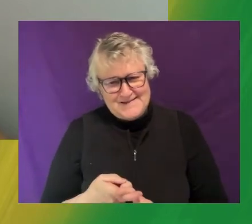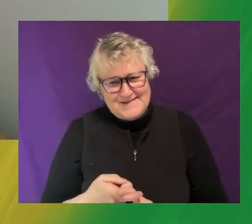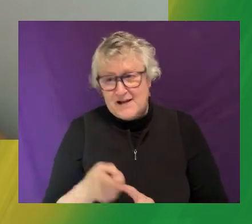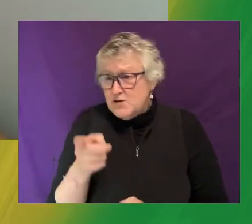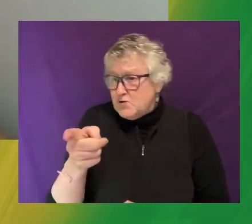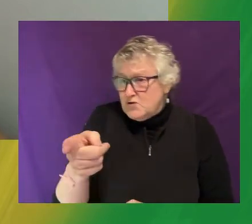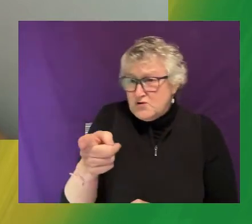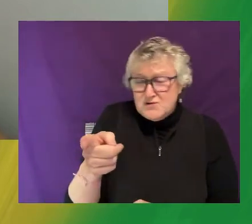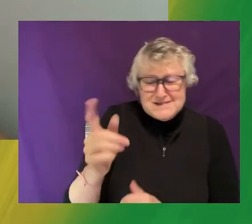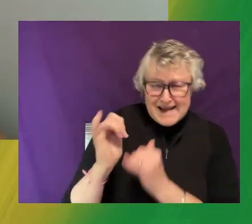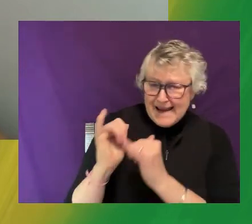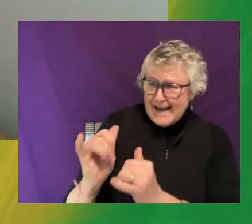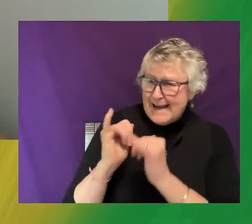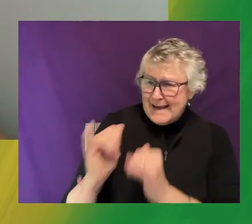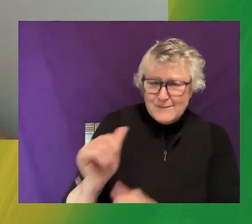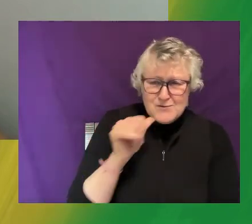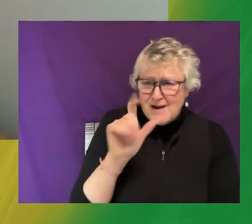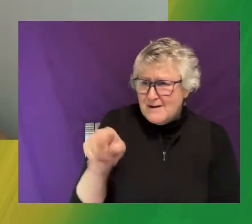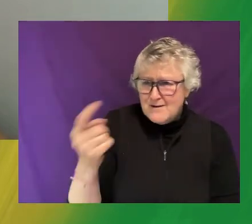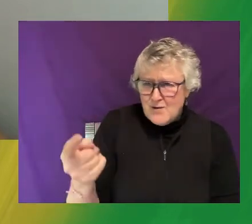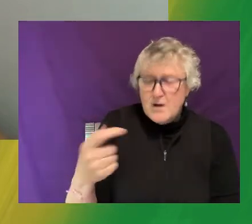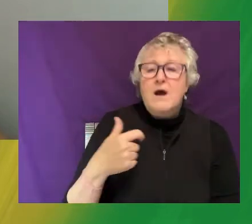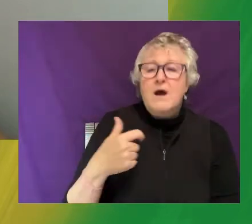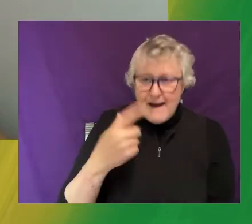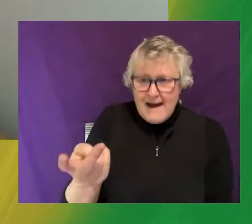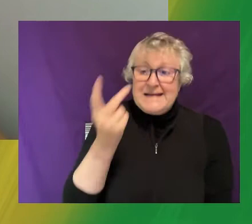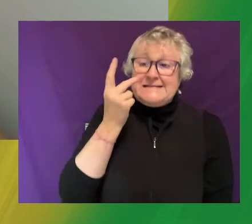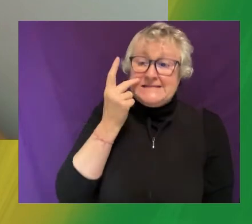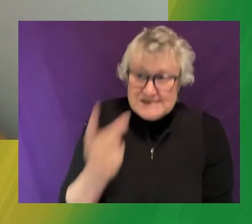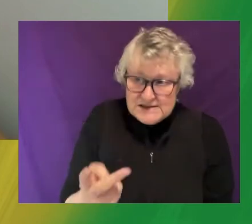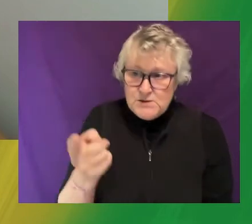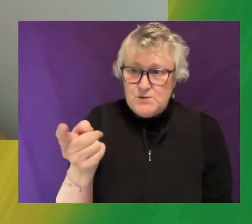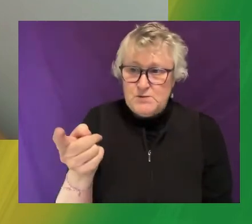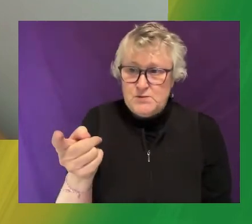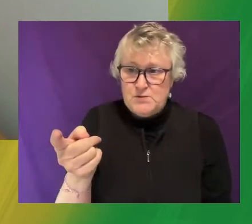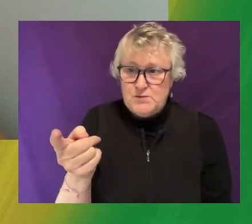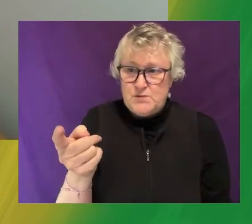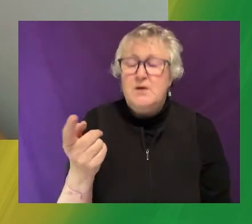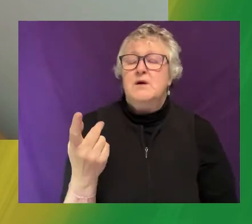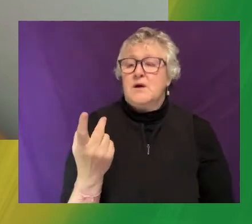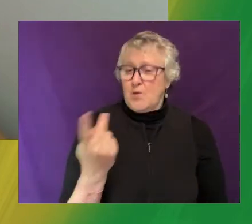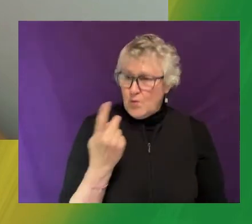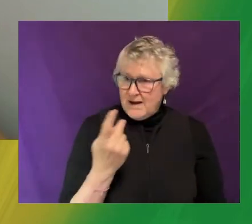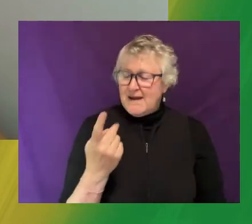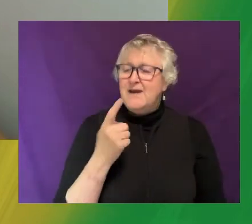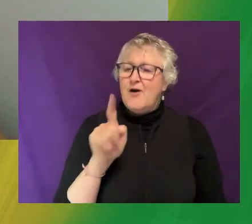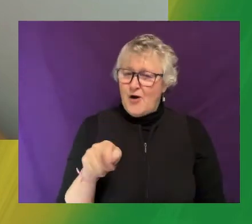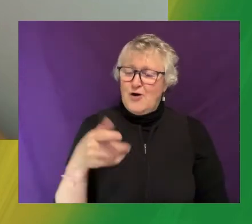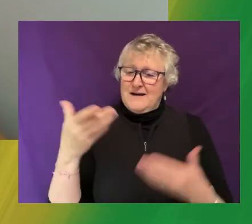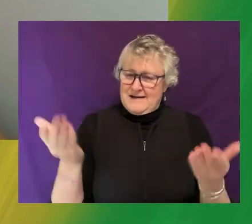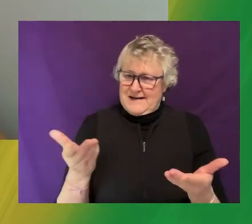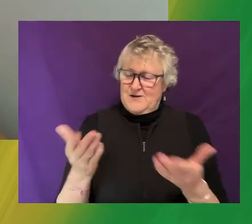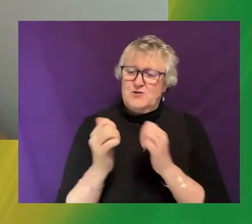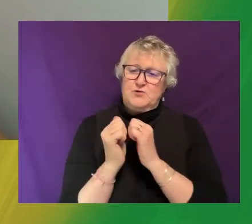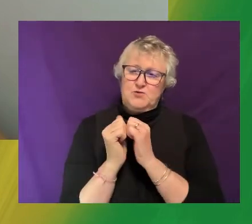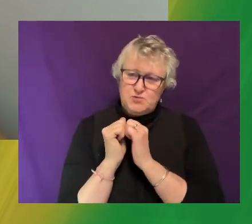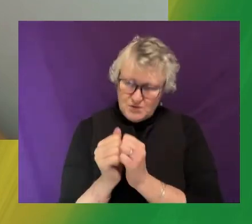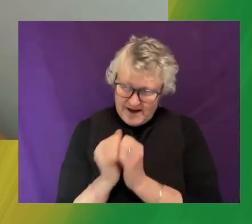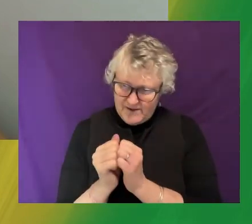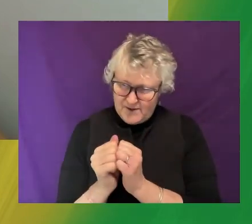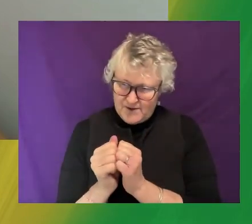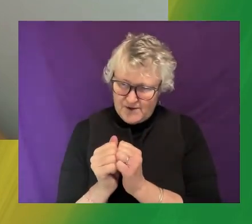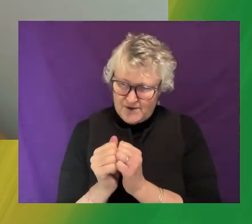you. I see you. We are in this flock together for